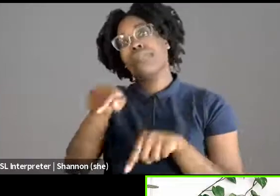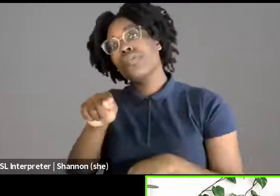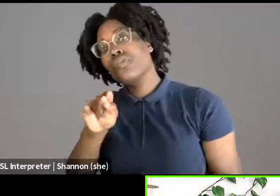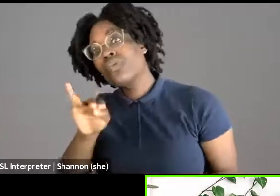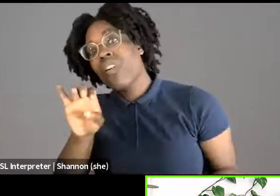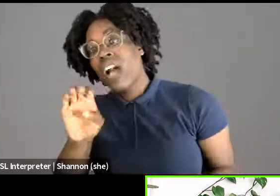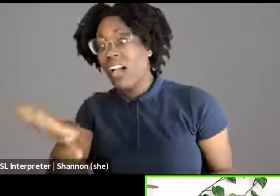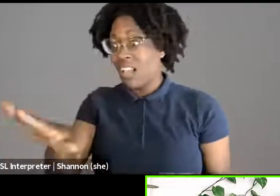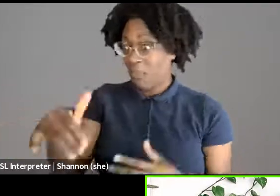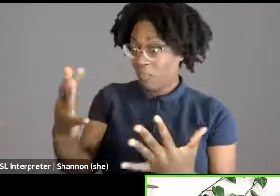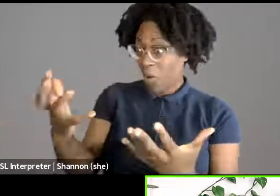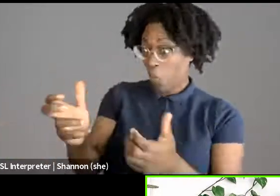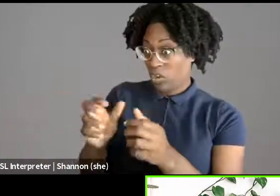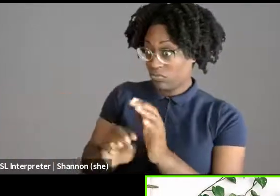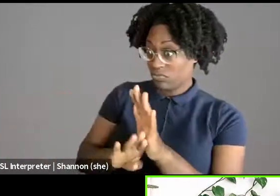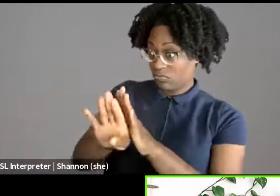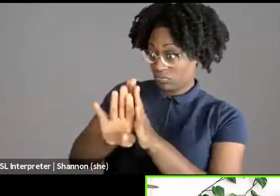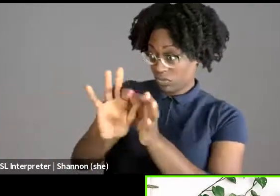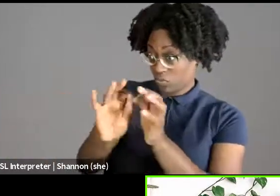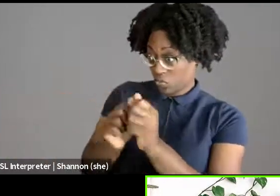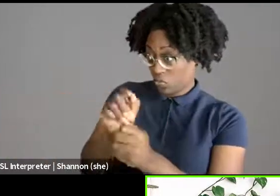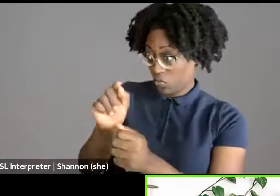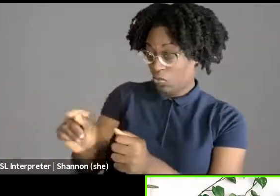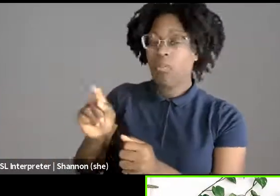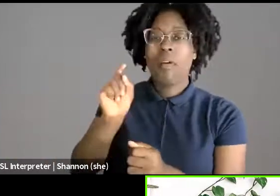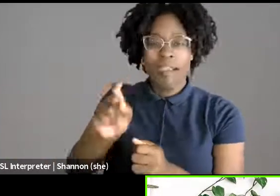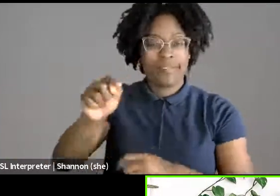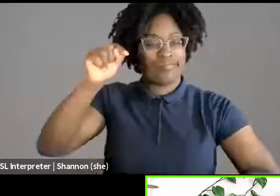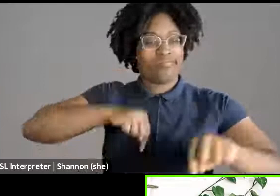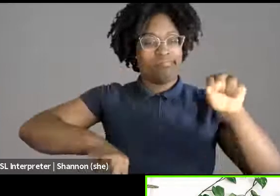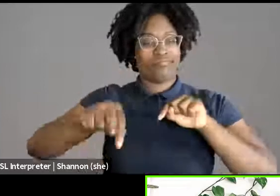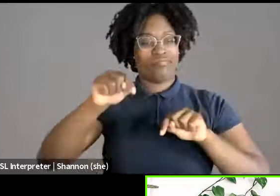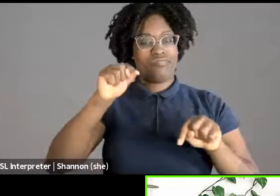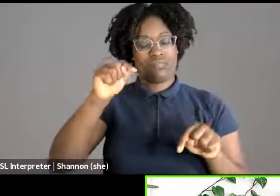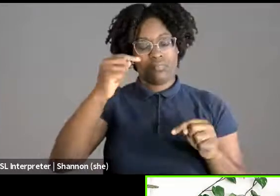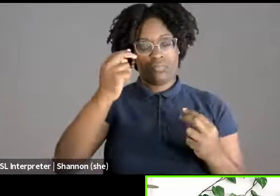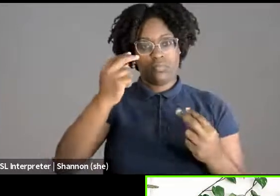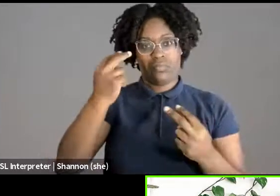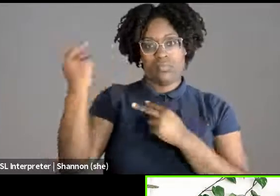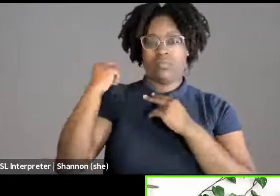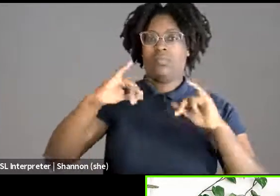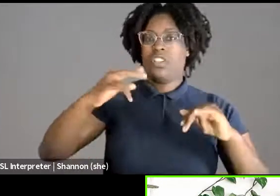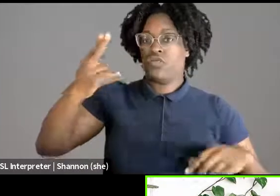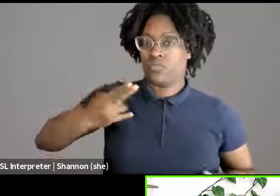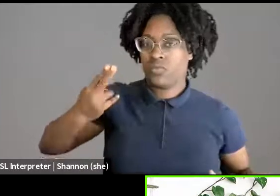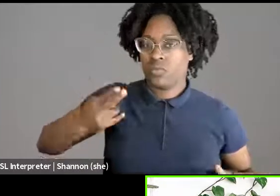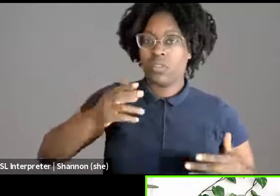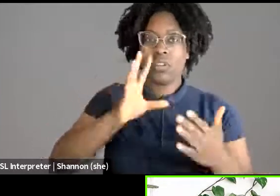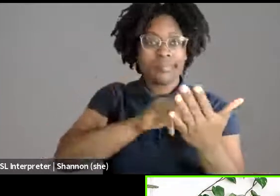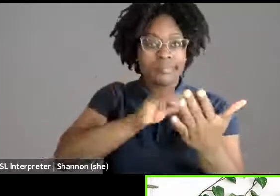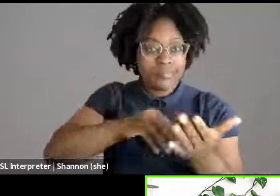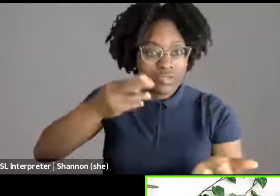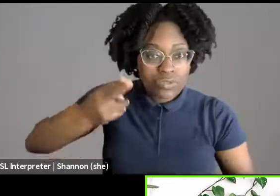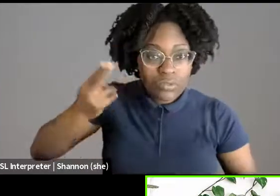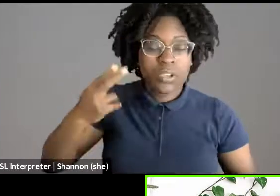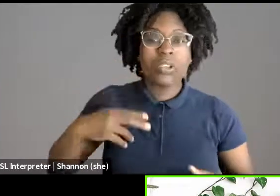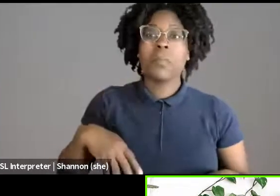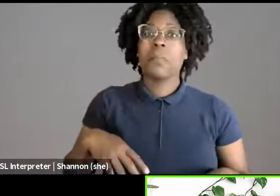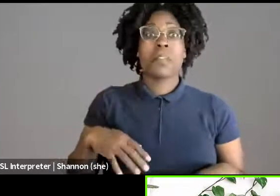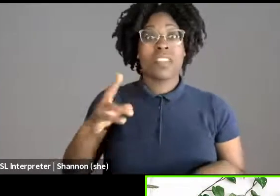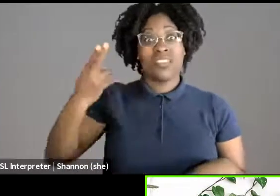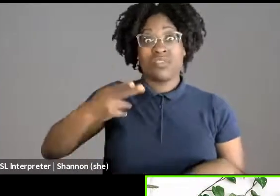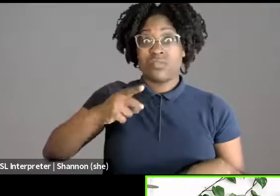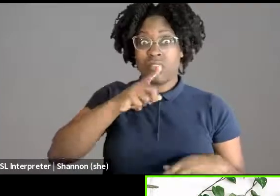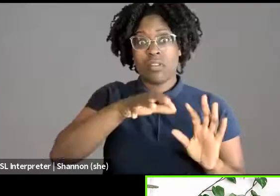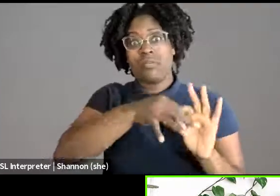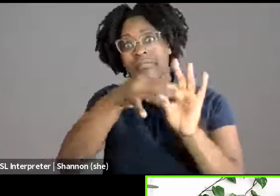a racial designation. It's a relationship with the federal and state governments, as well as a set of relationships to